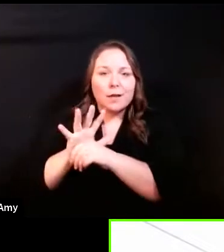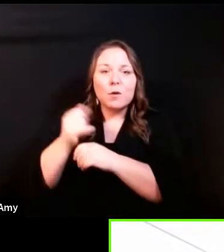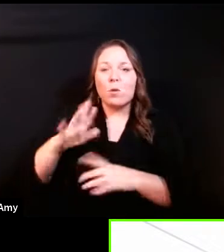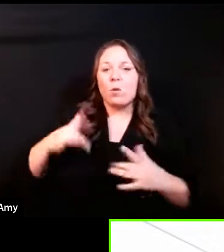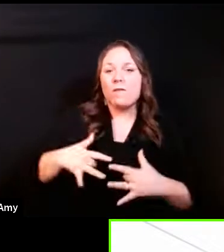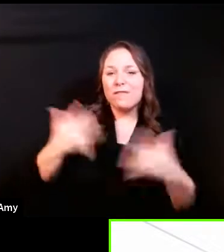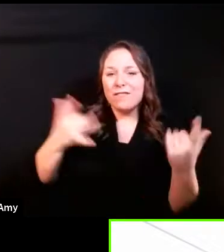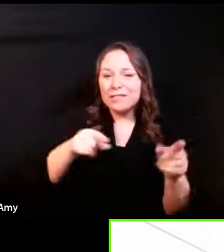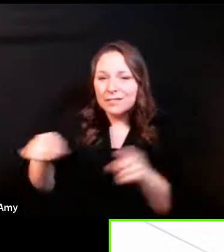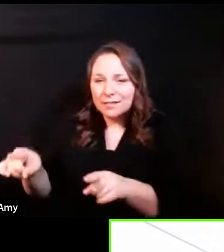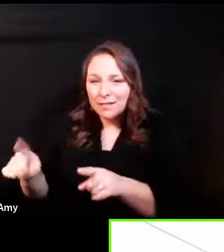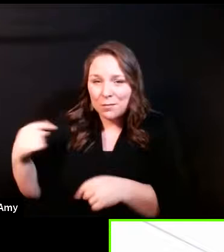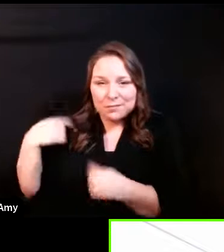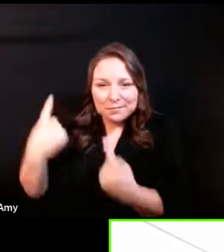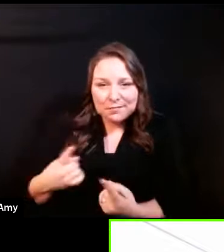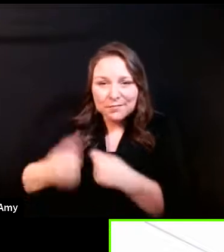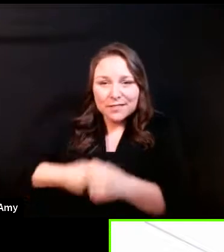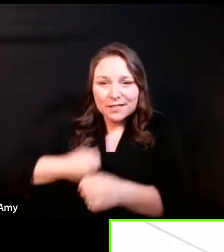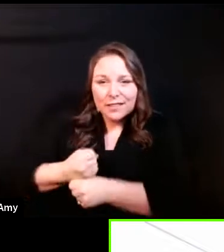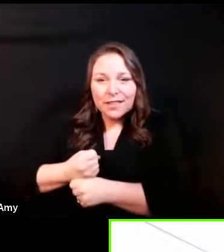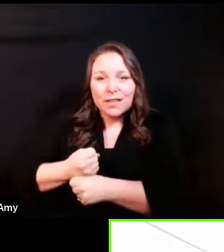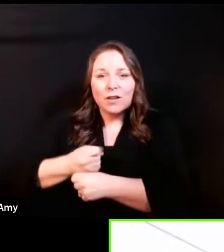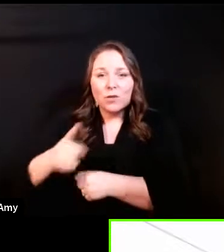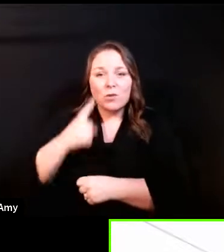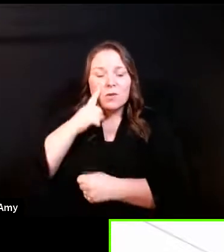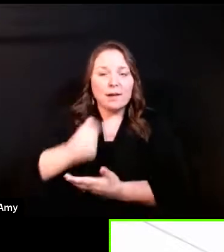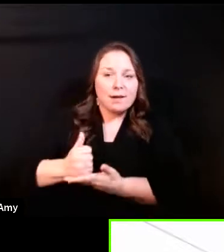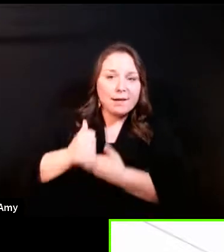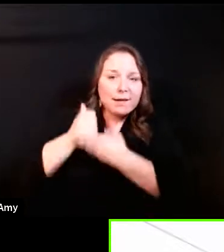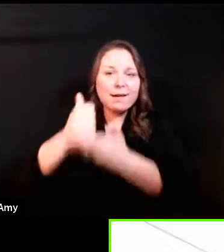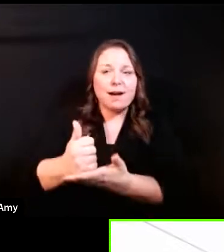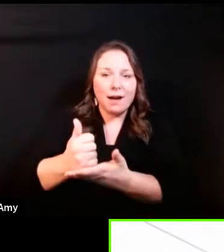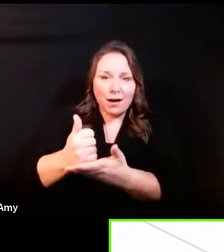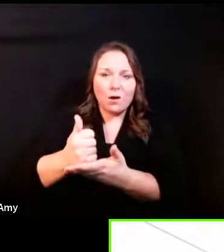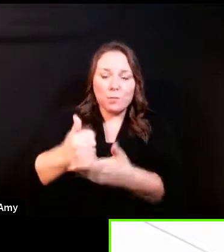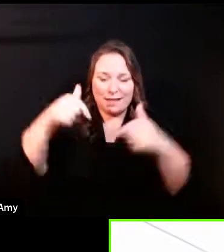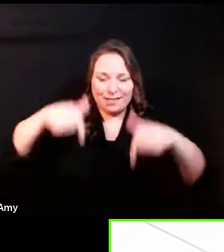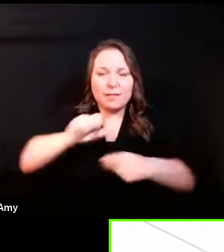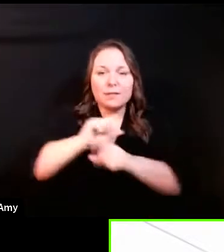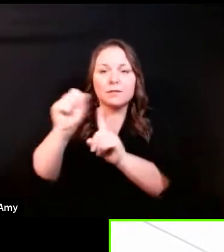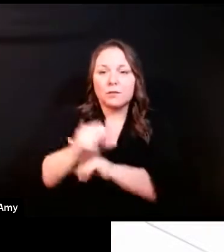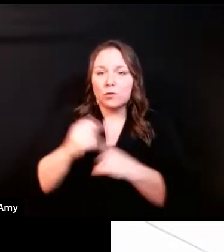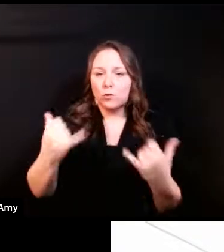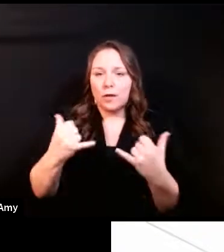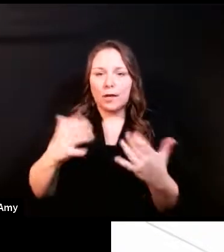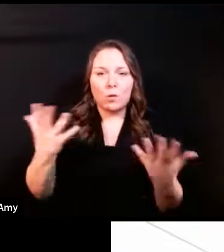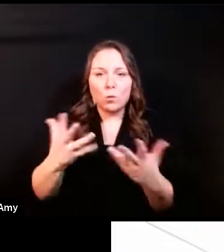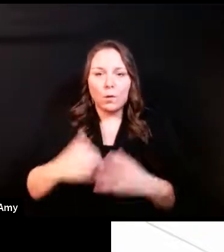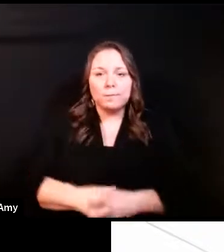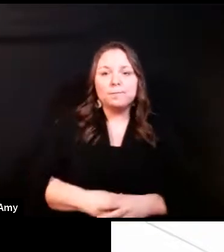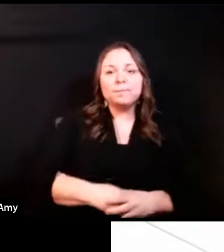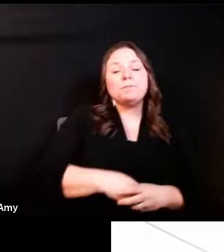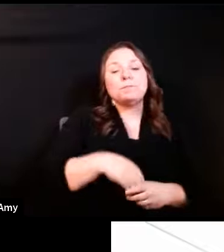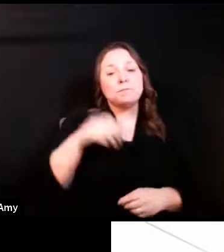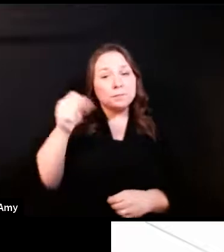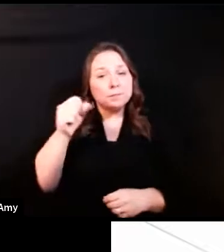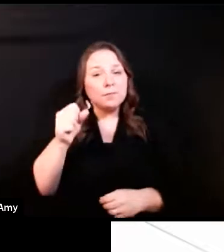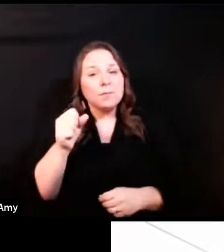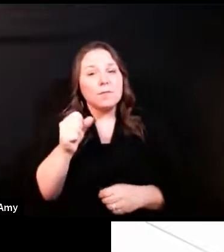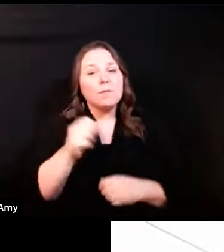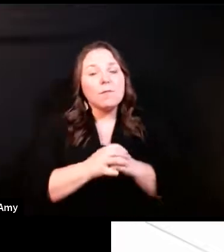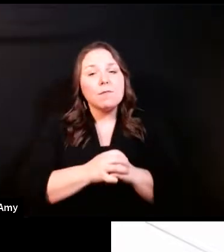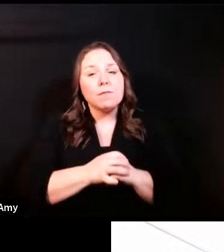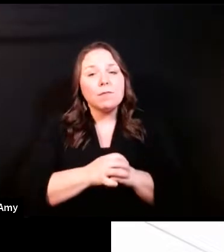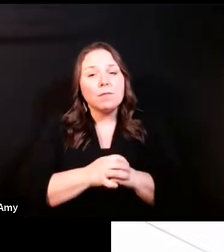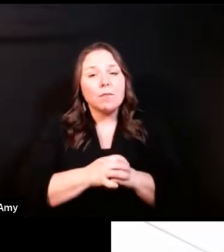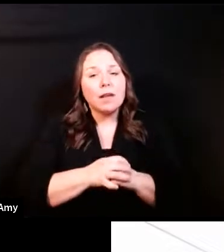events that you could point to that you think really helped to shape the current situation on the ground? Mhm. Yeah, absolutely. I